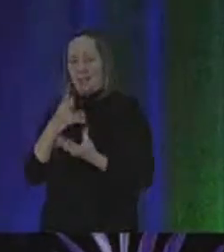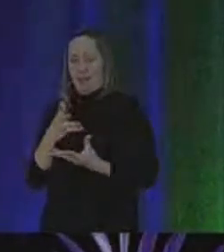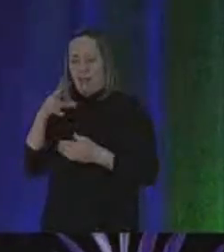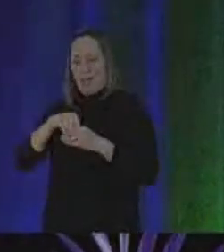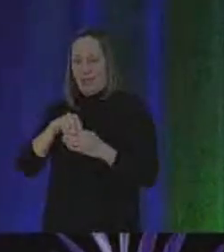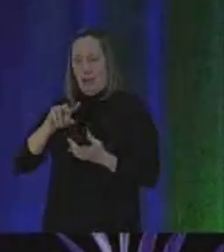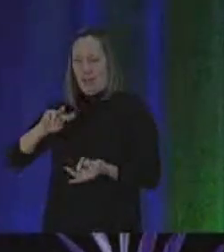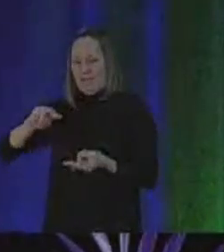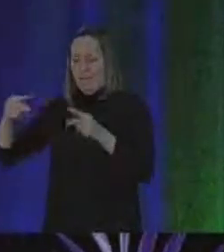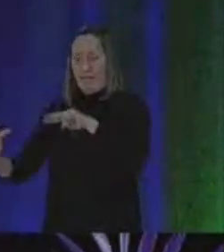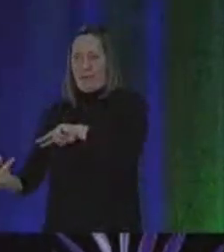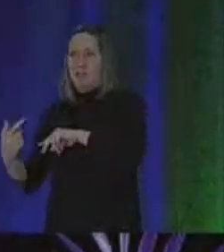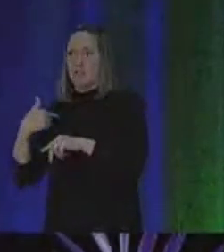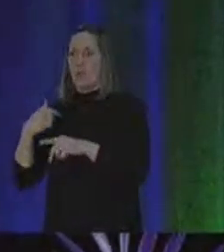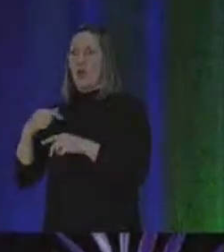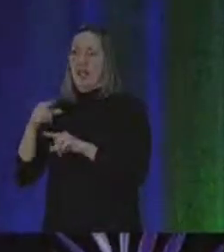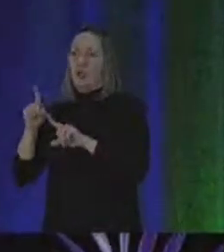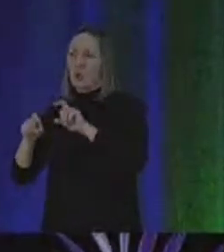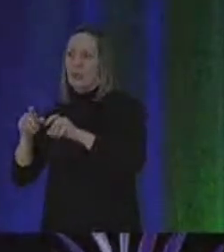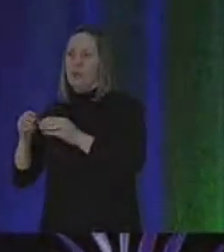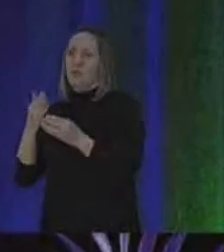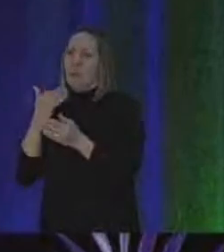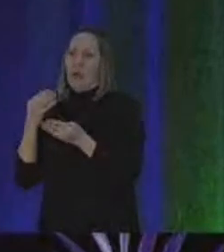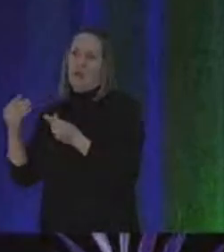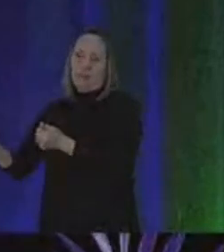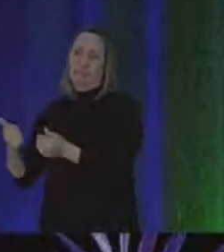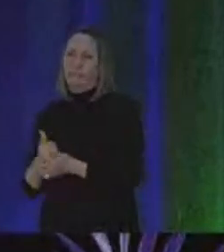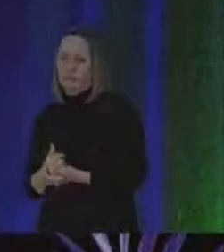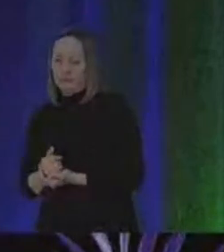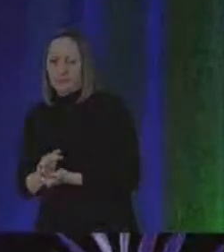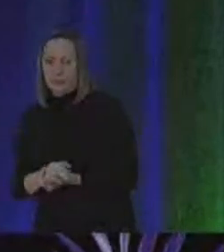it. So that way I can query more efficiently.